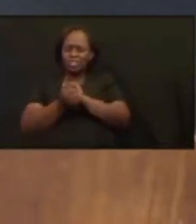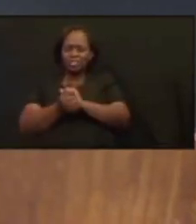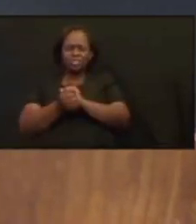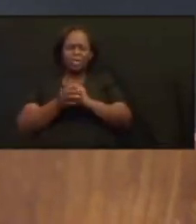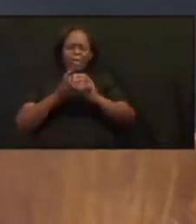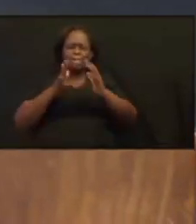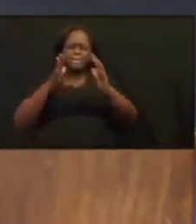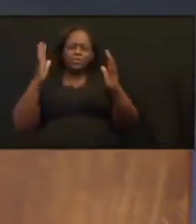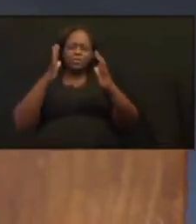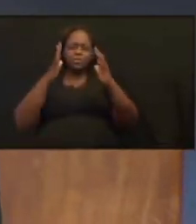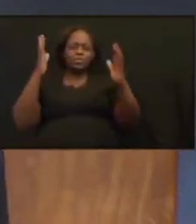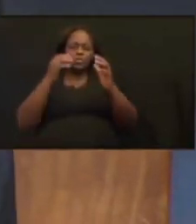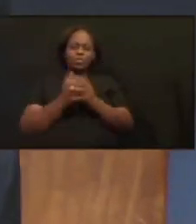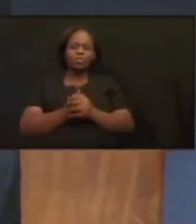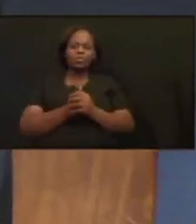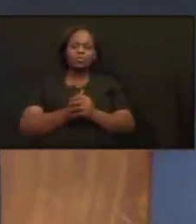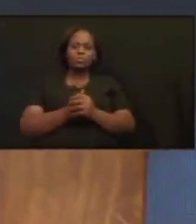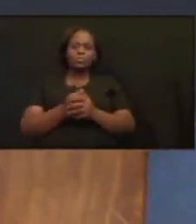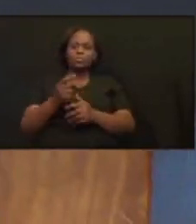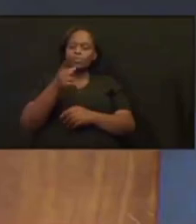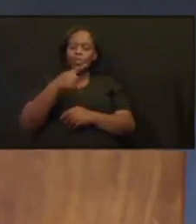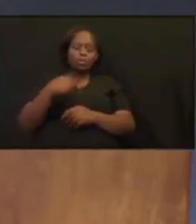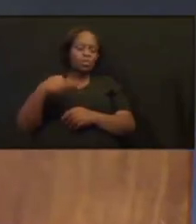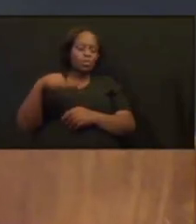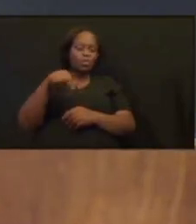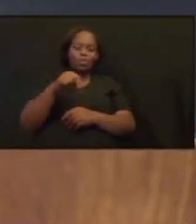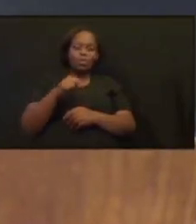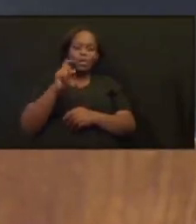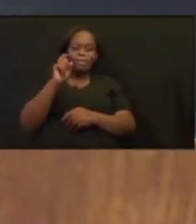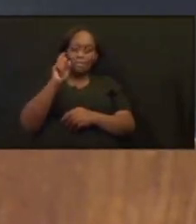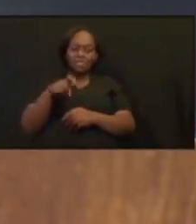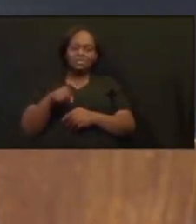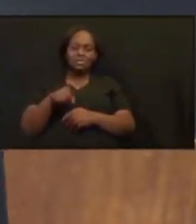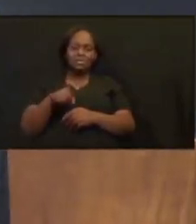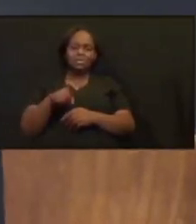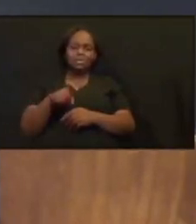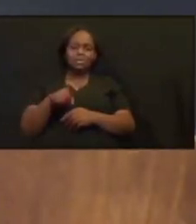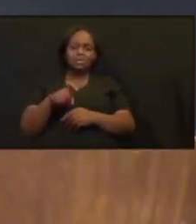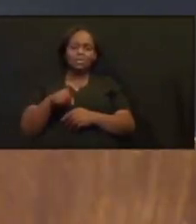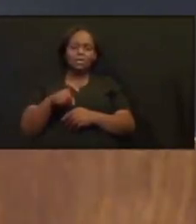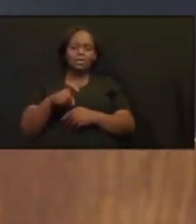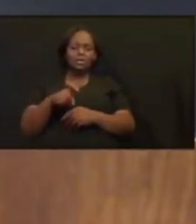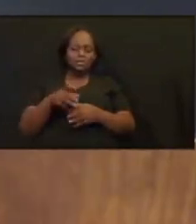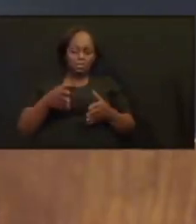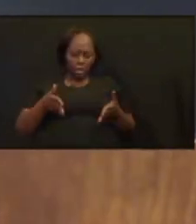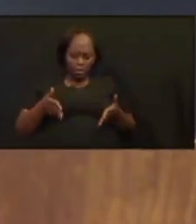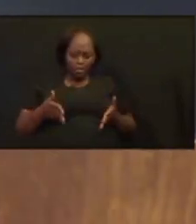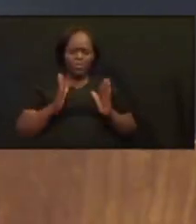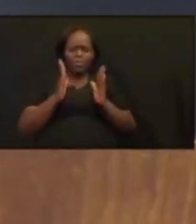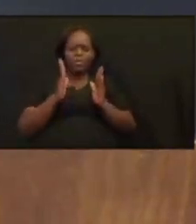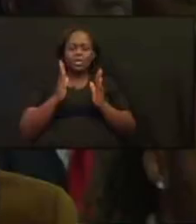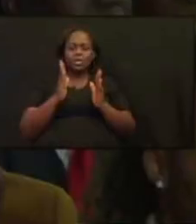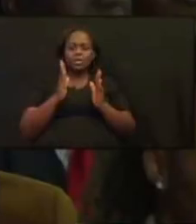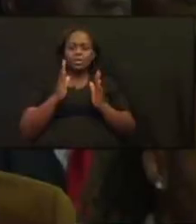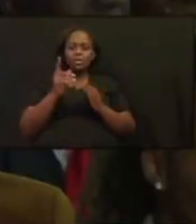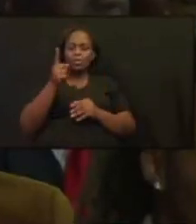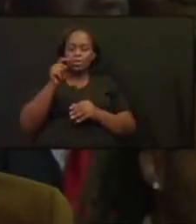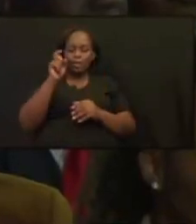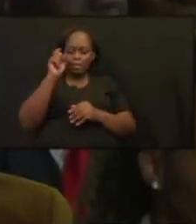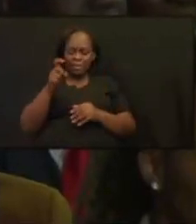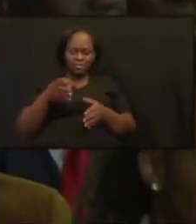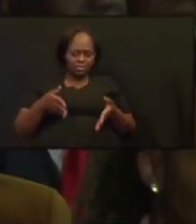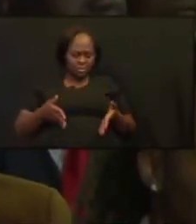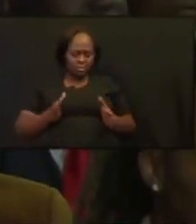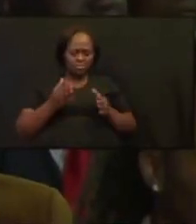Hallelujah. Ye must be born again. Ye must be born again. Ye must be born again. On